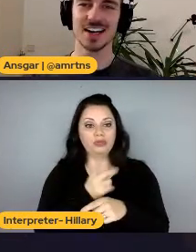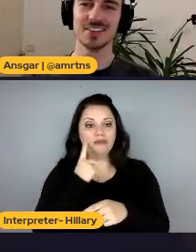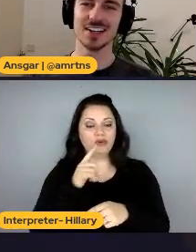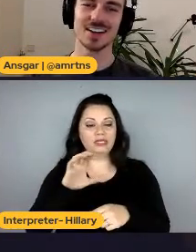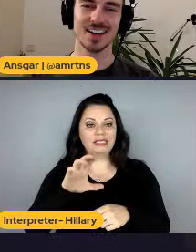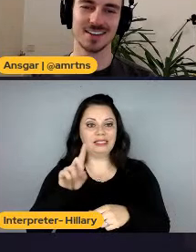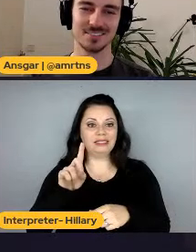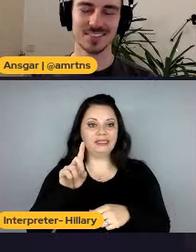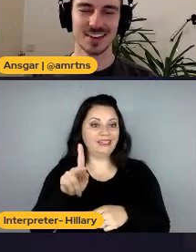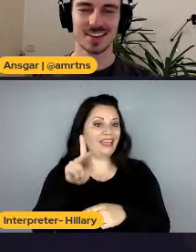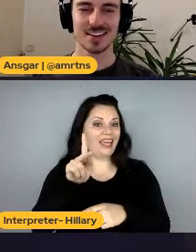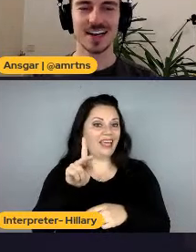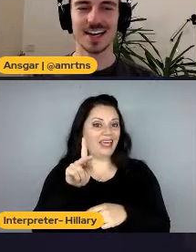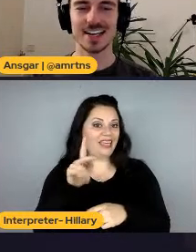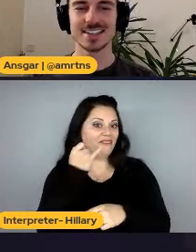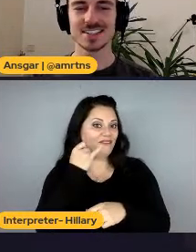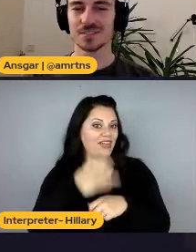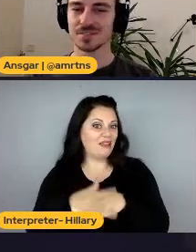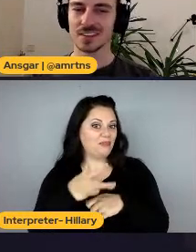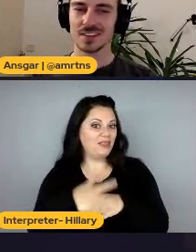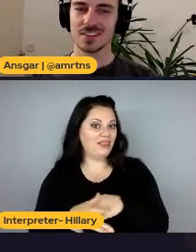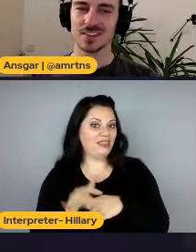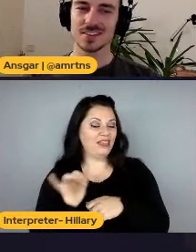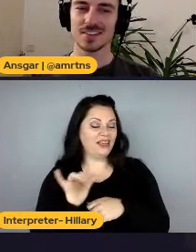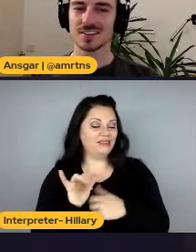CDKs available. And